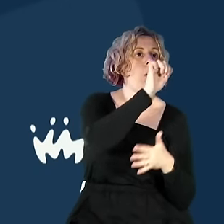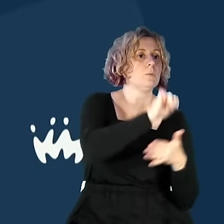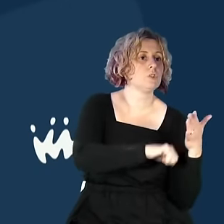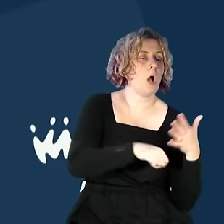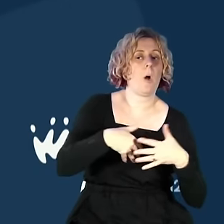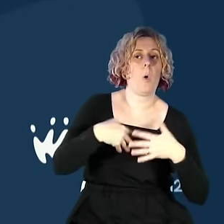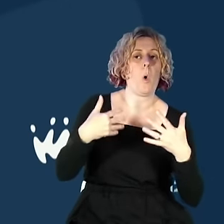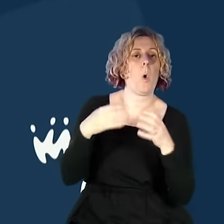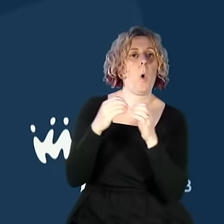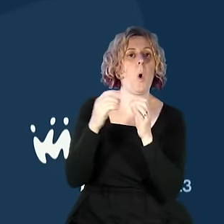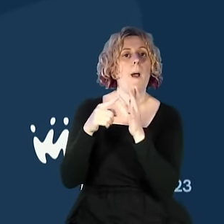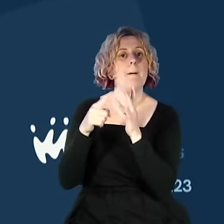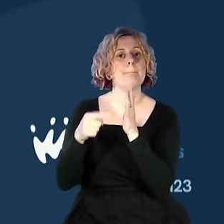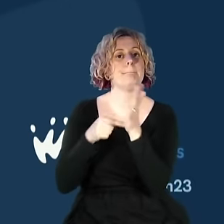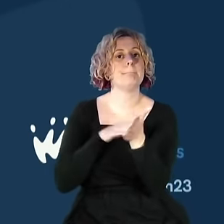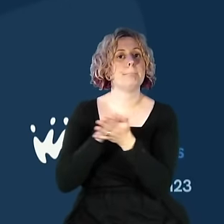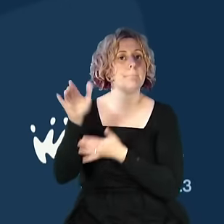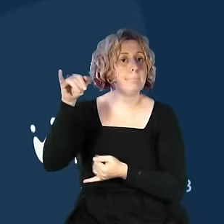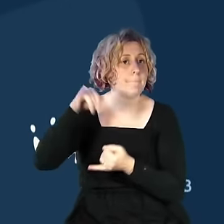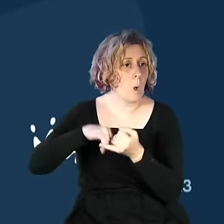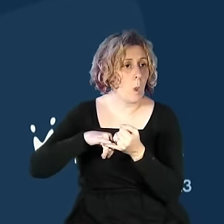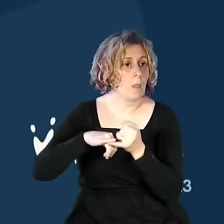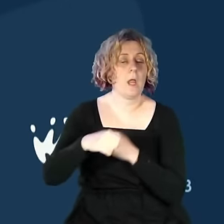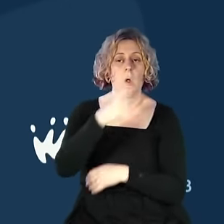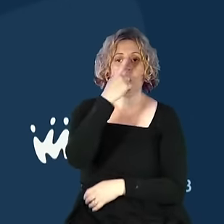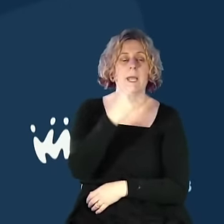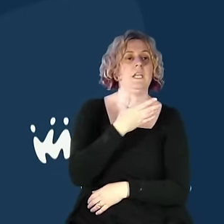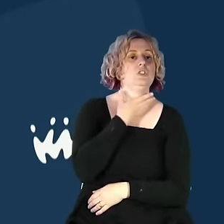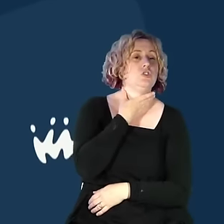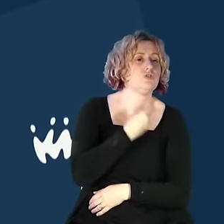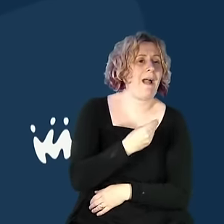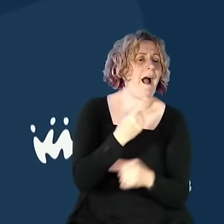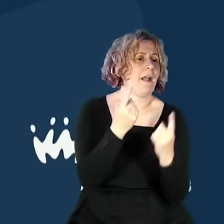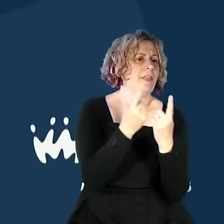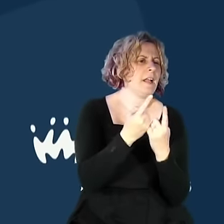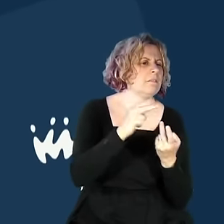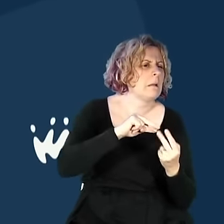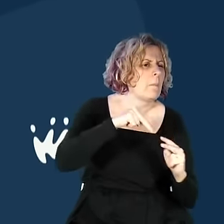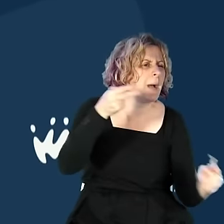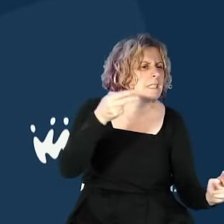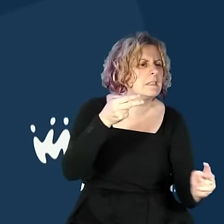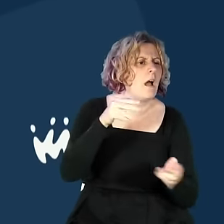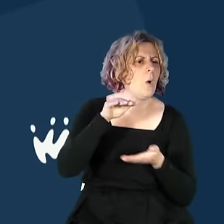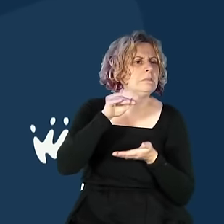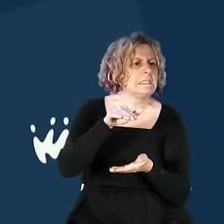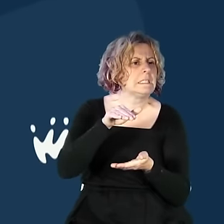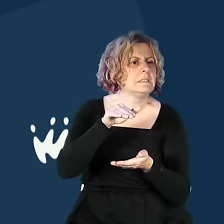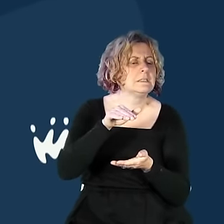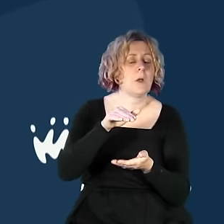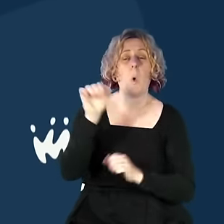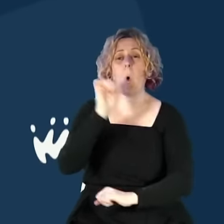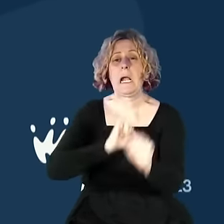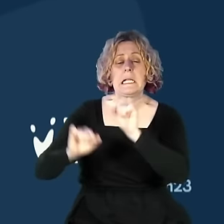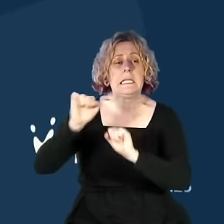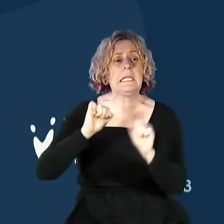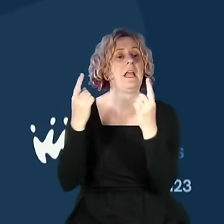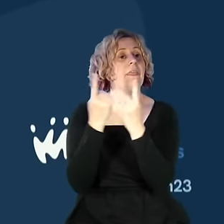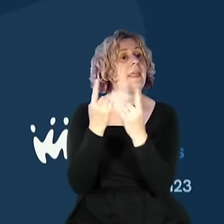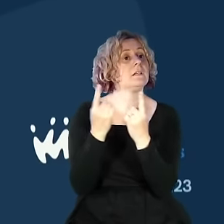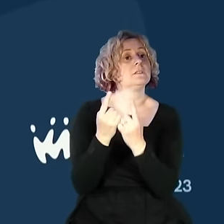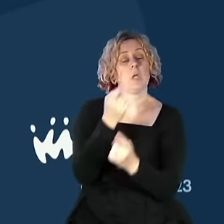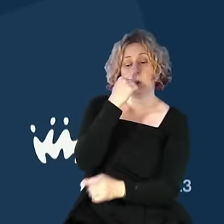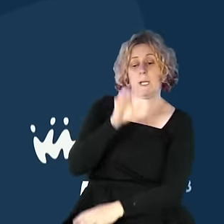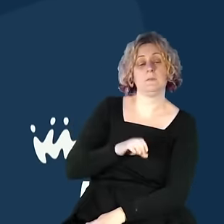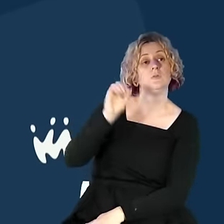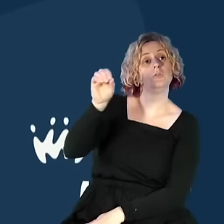donate unopened tinned goods, dry goods, and packet goods, as well as any cleaning products and toiletries you may have. Maybe you're like